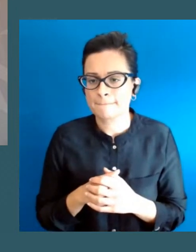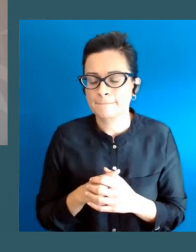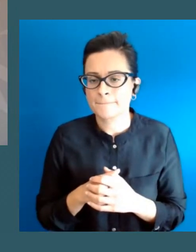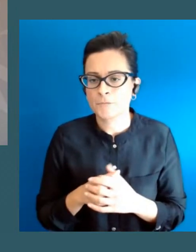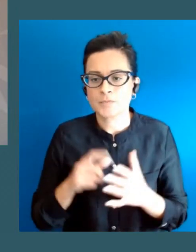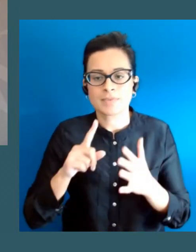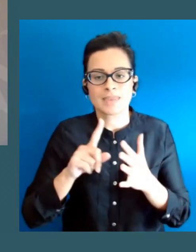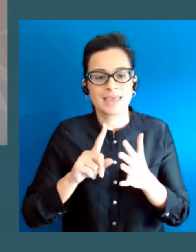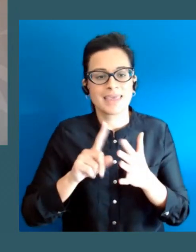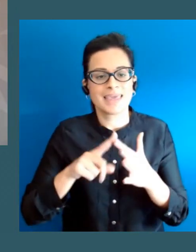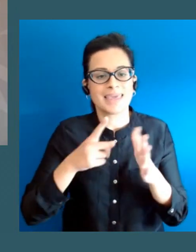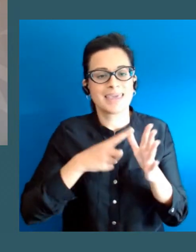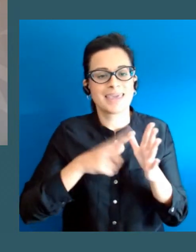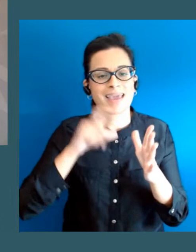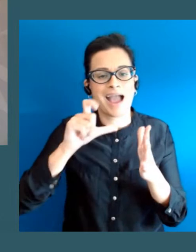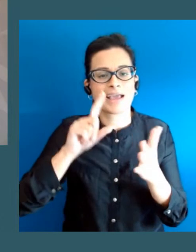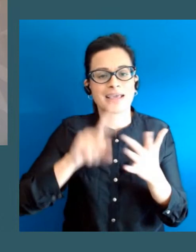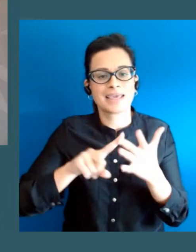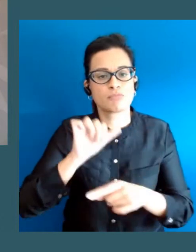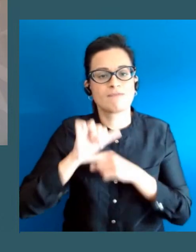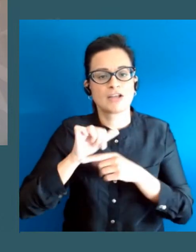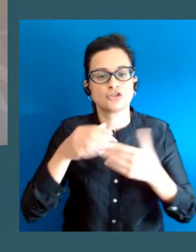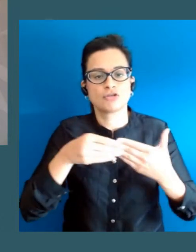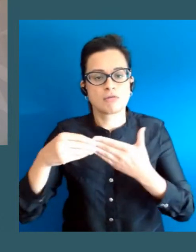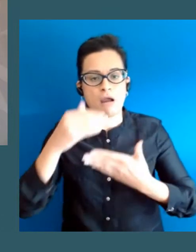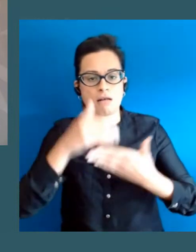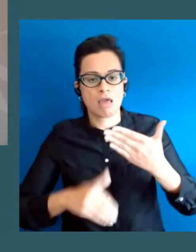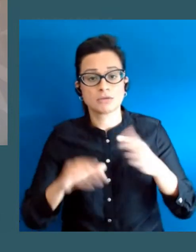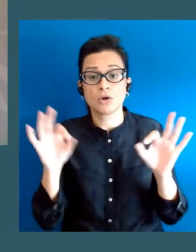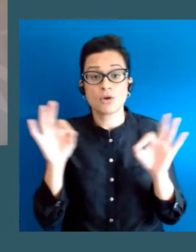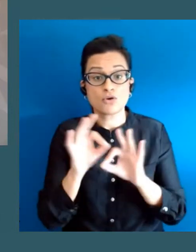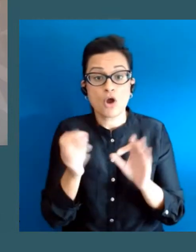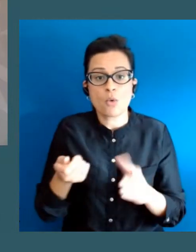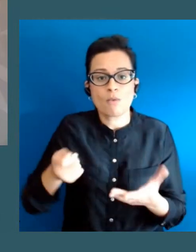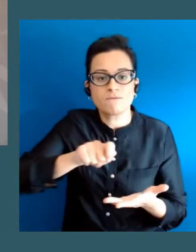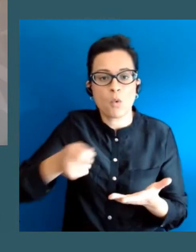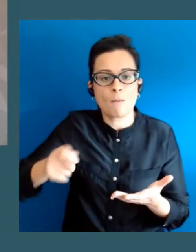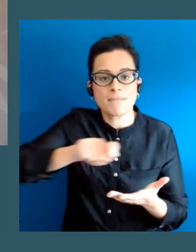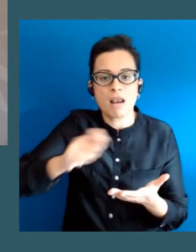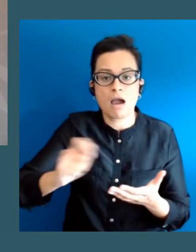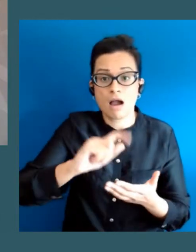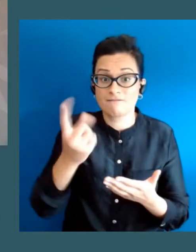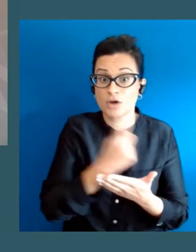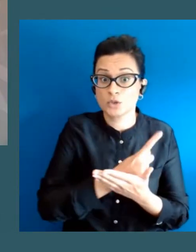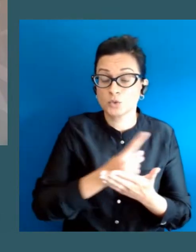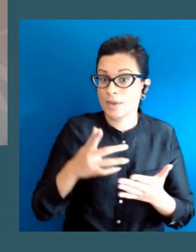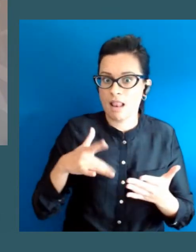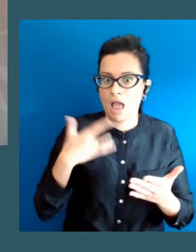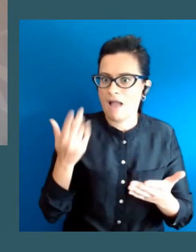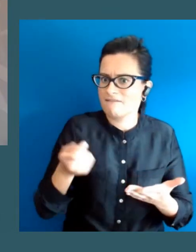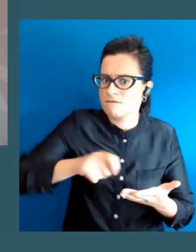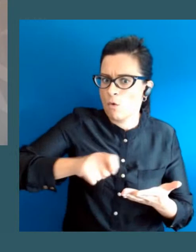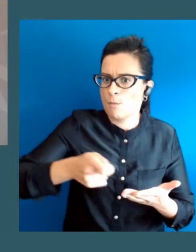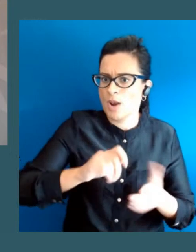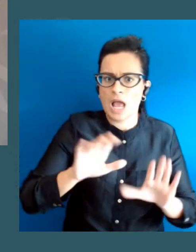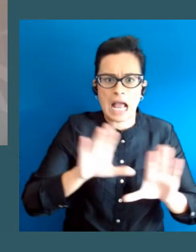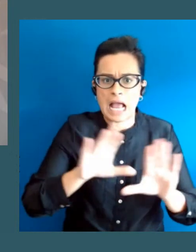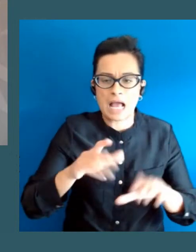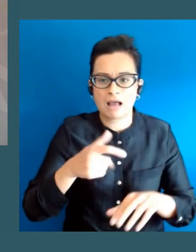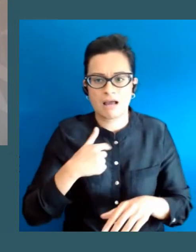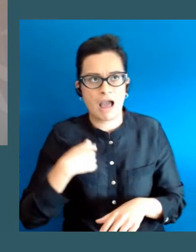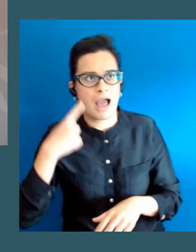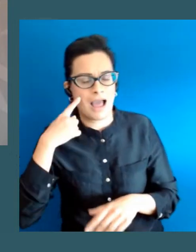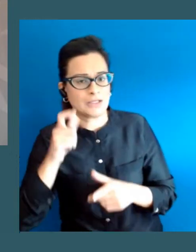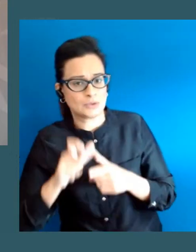guidelines, it says no formula in the first week of life. And as a dietitian, I do allergy